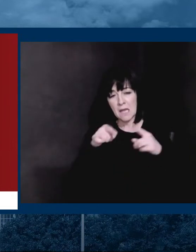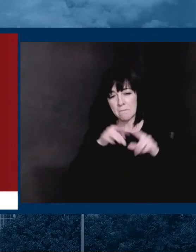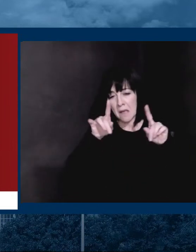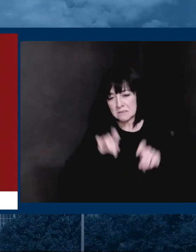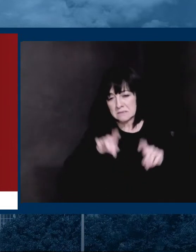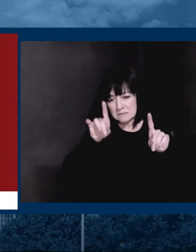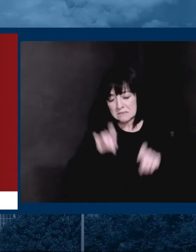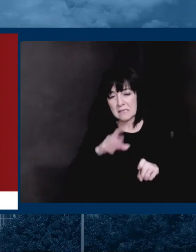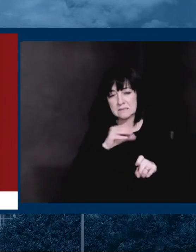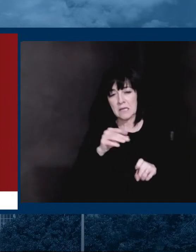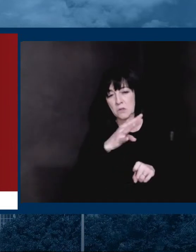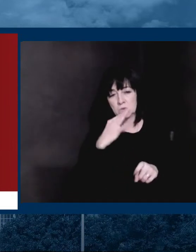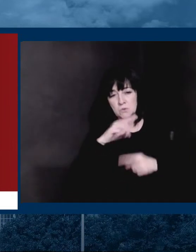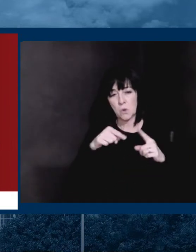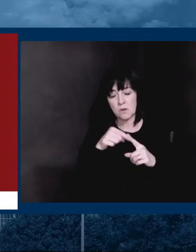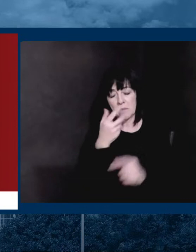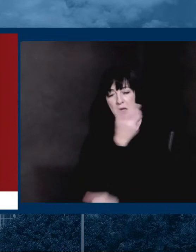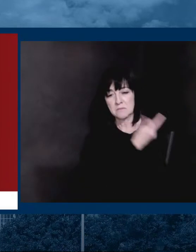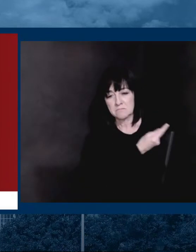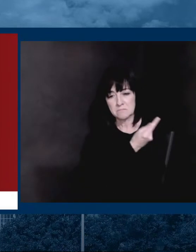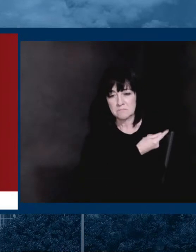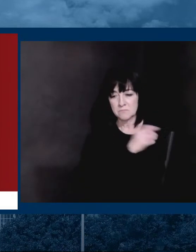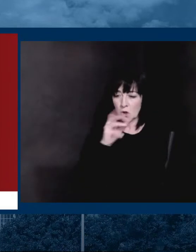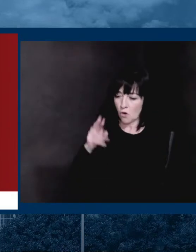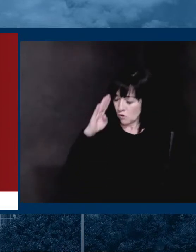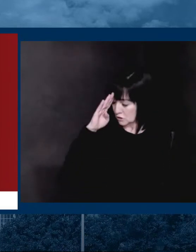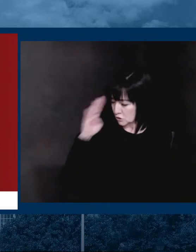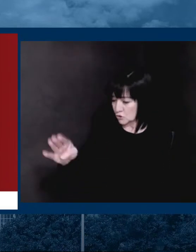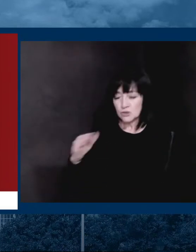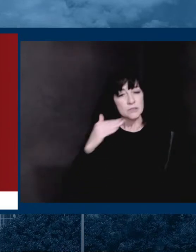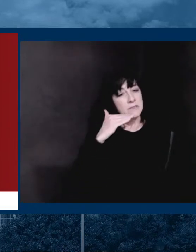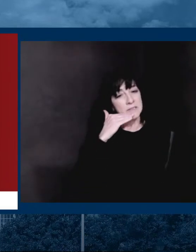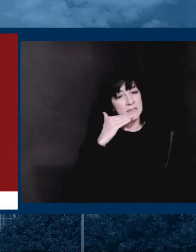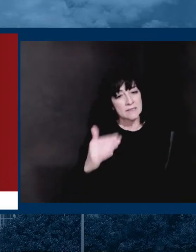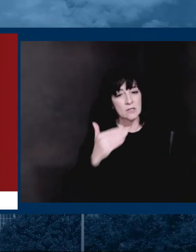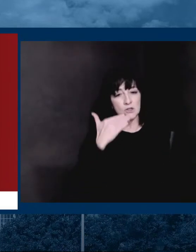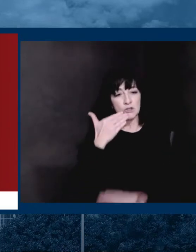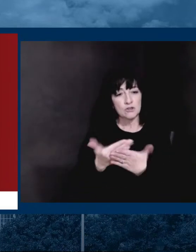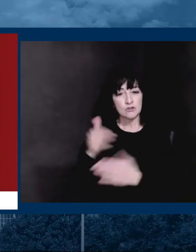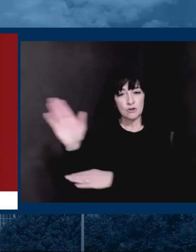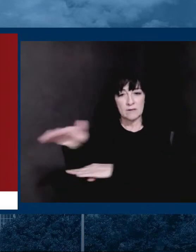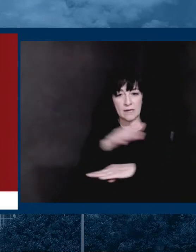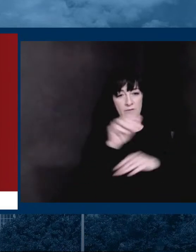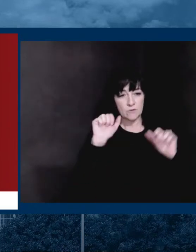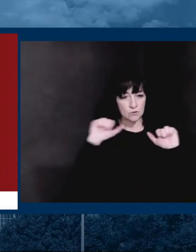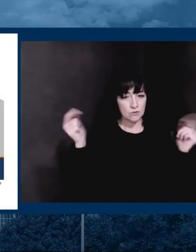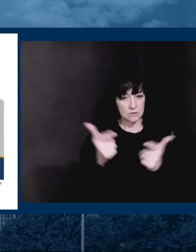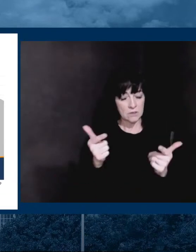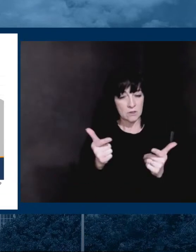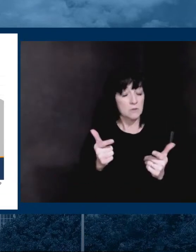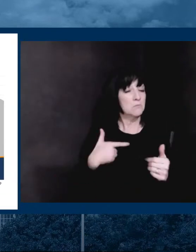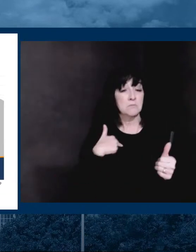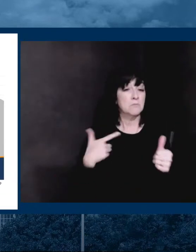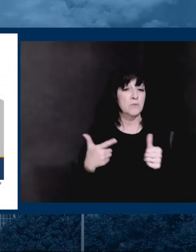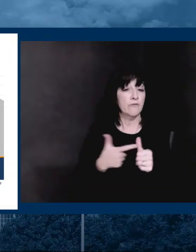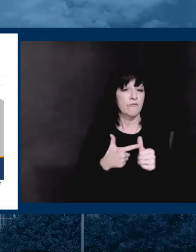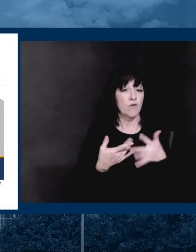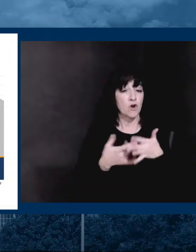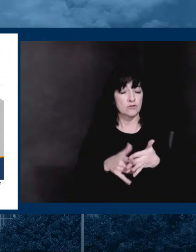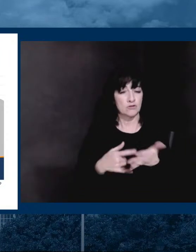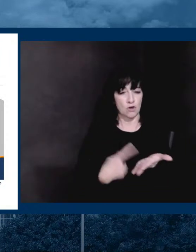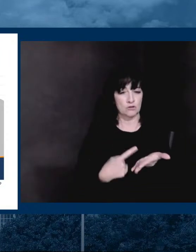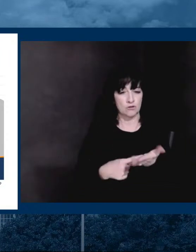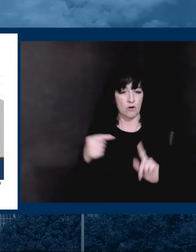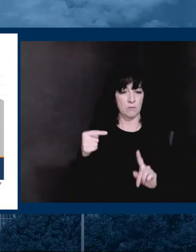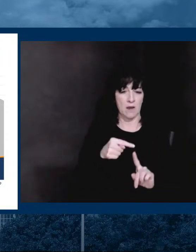curative. All right, sir. Thank you. And good afternoon, everybody. So we'll start actually with the hospitalization. So I know Dr. Tace touched upon this as well as